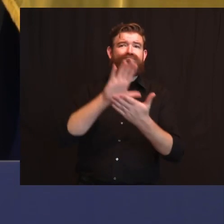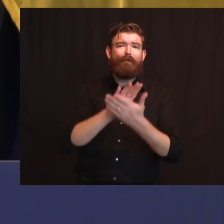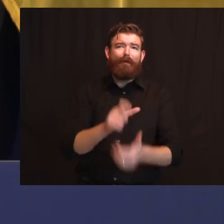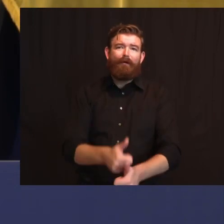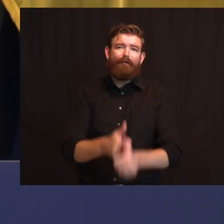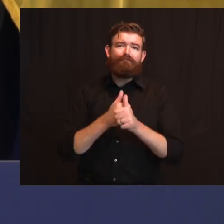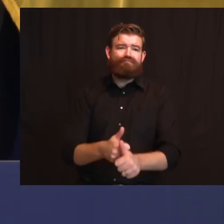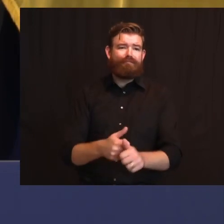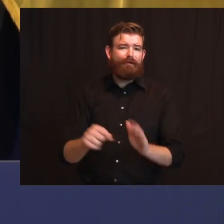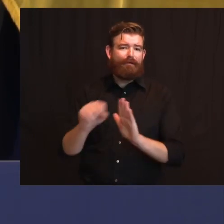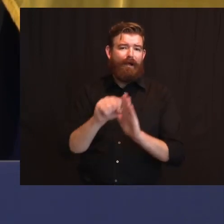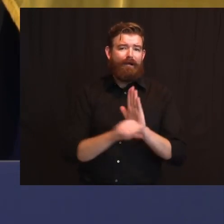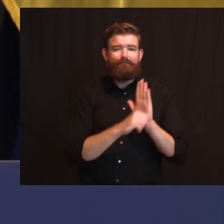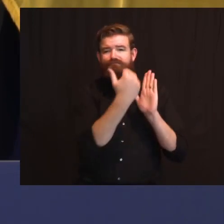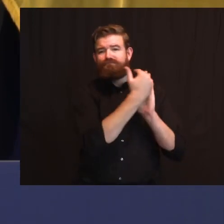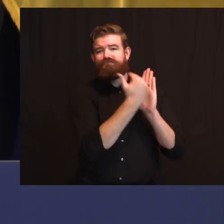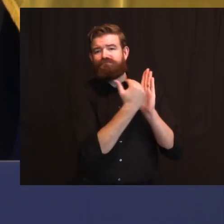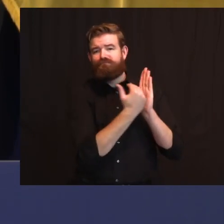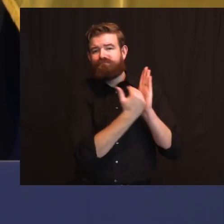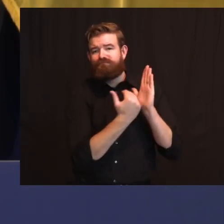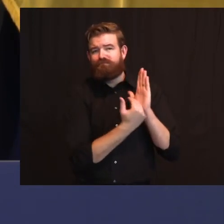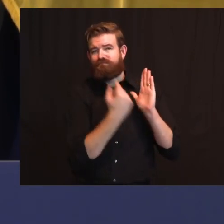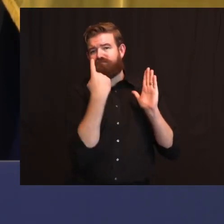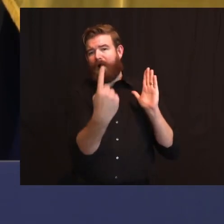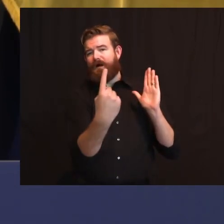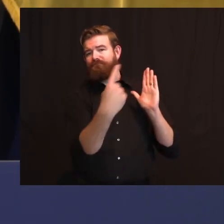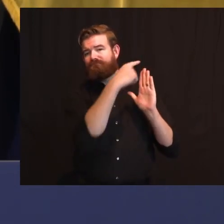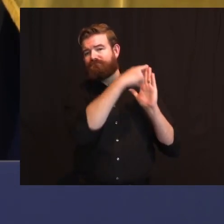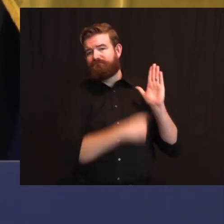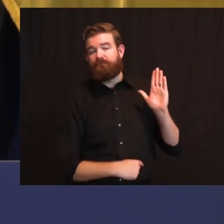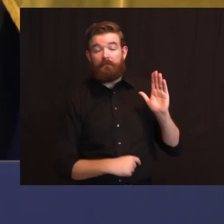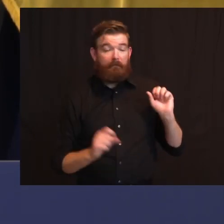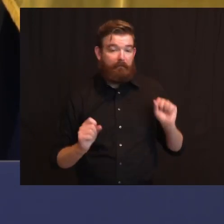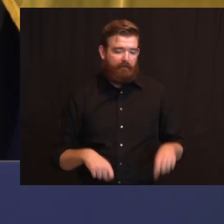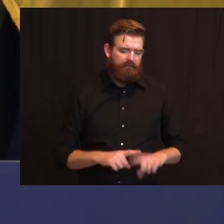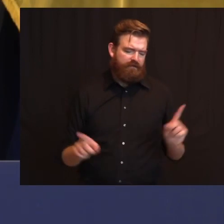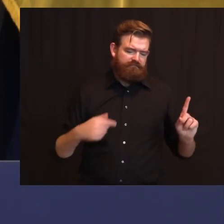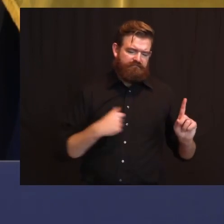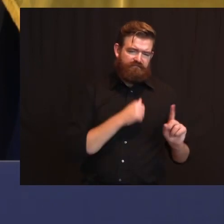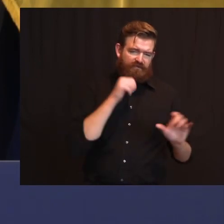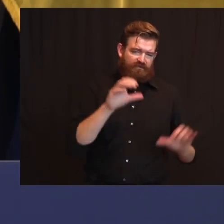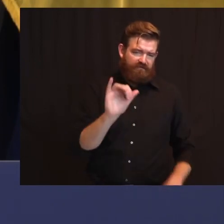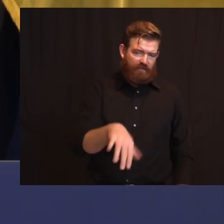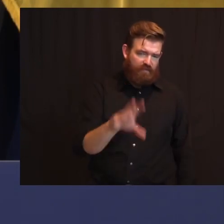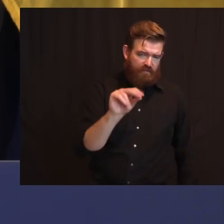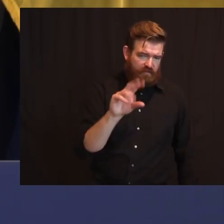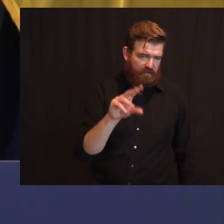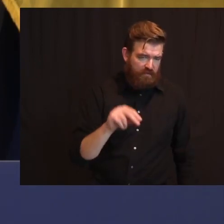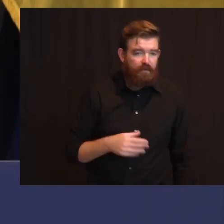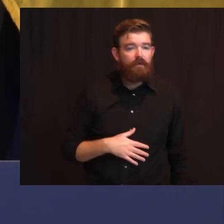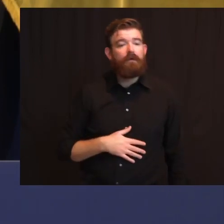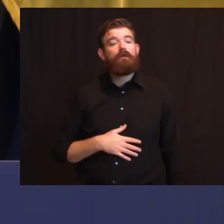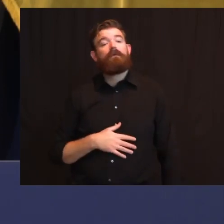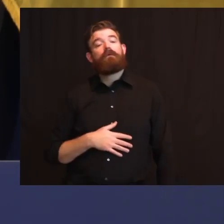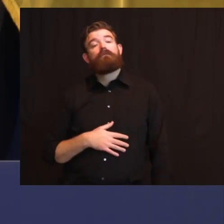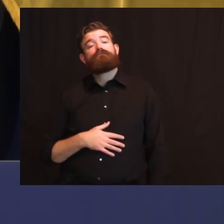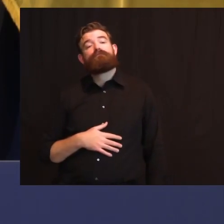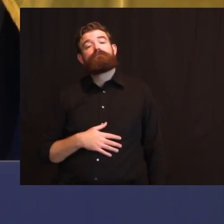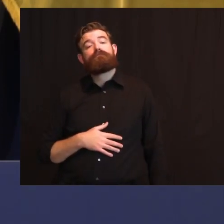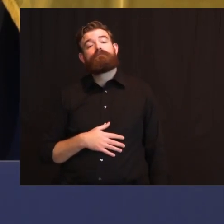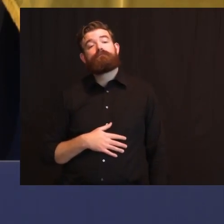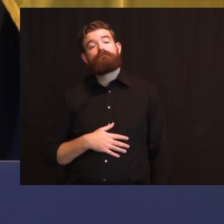that that's not what we're dealing with here. And again, I repeat what I said a few minutes ago, Judy and Ed. I think what you're